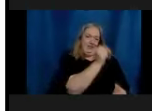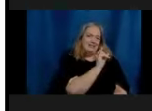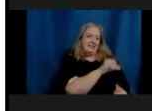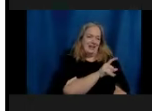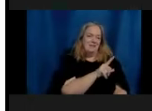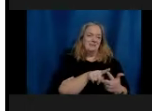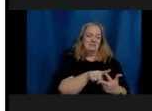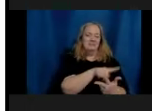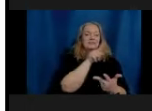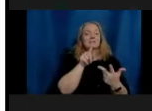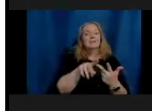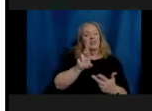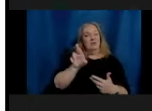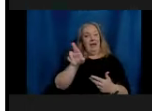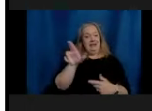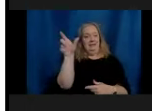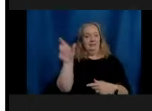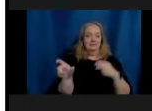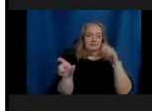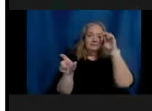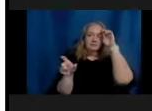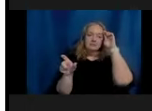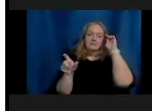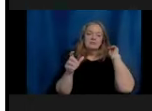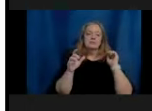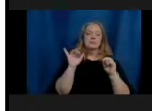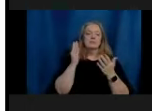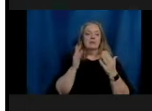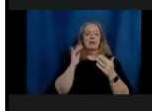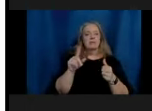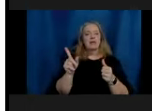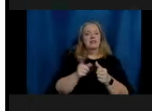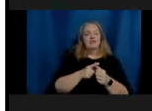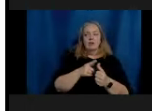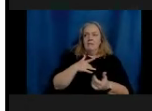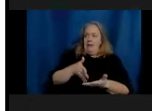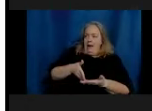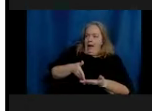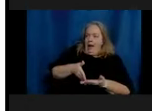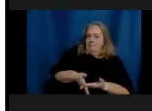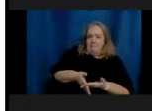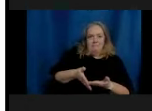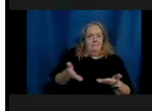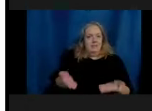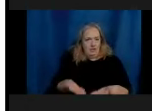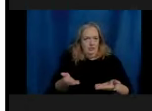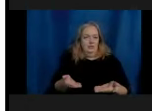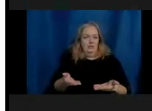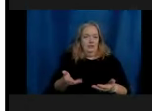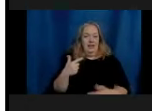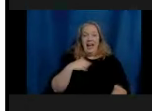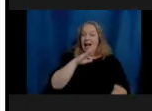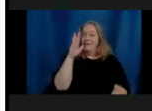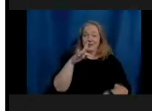far right was kind of the first connection to ground me here. So I'm coming to a place where I've never been to the